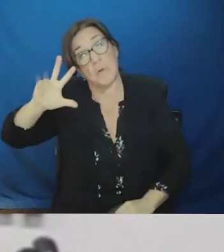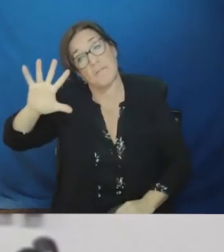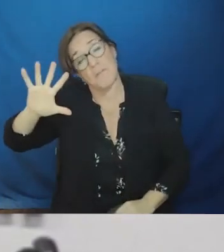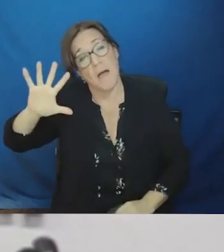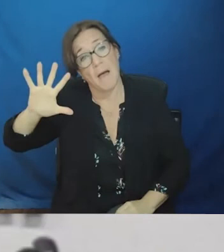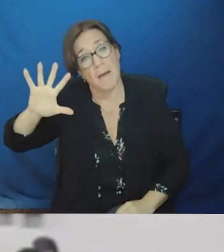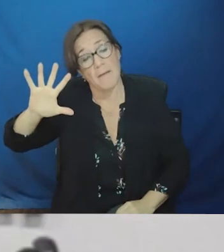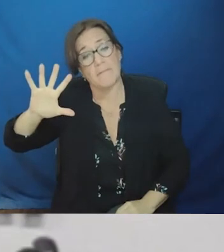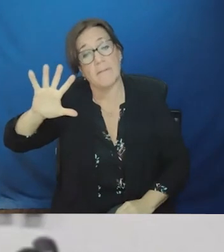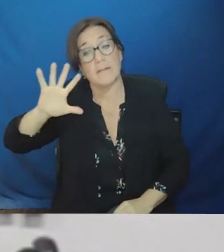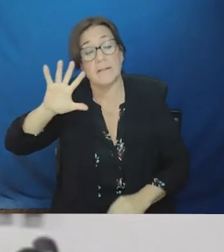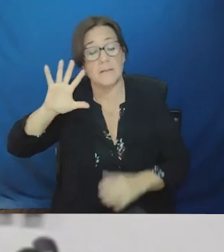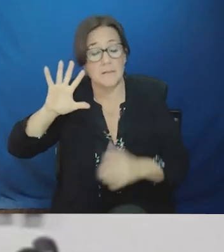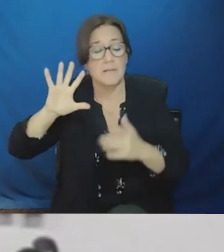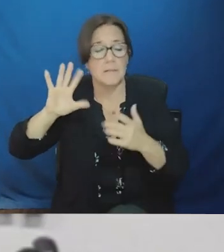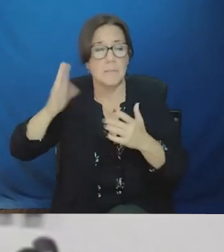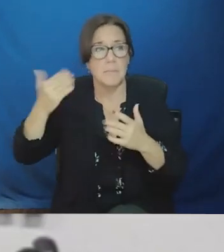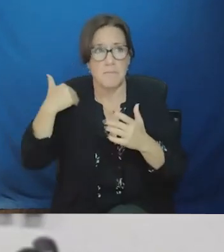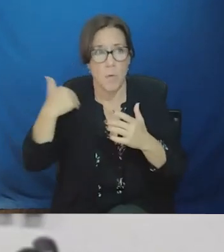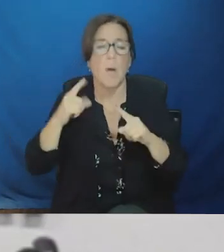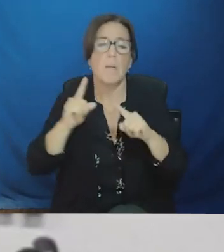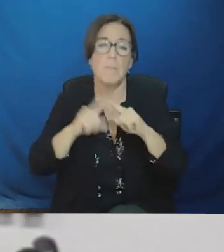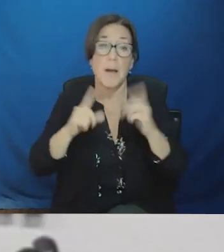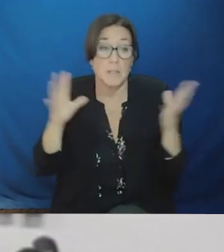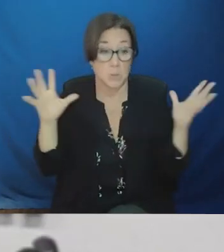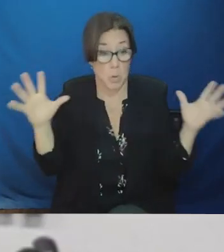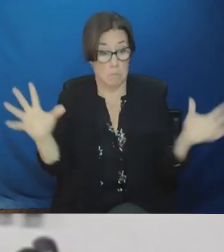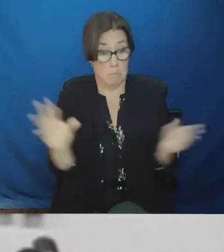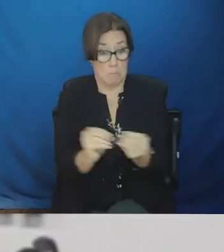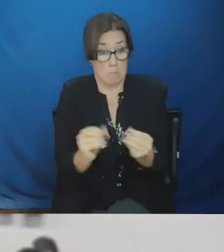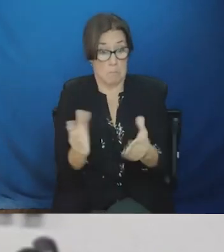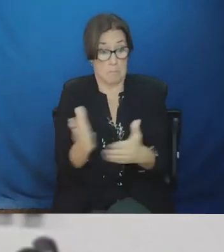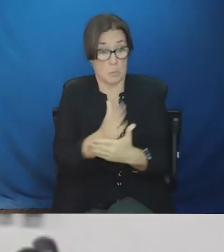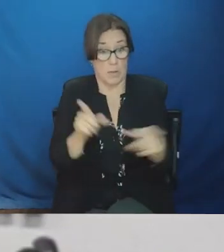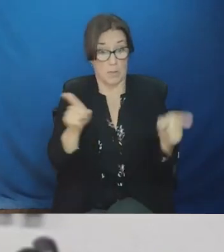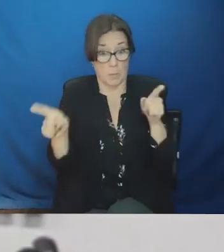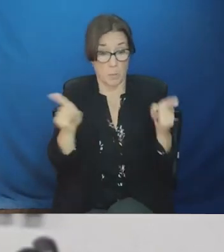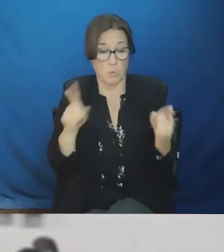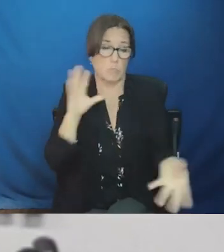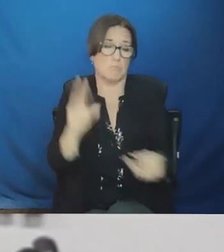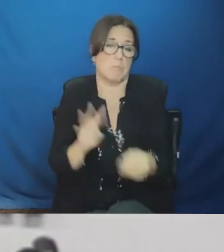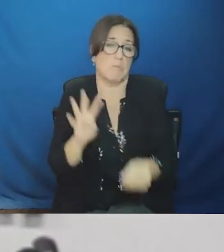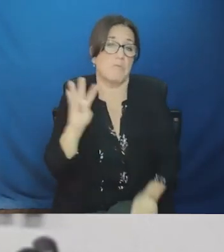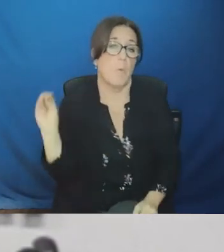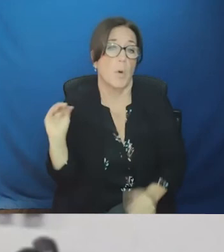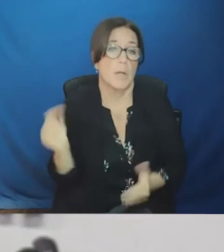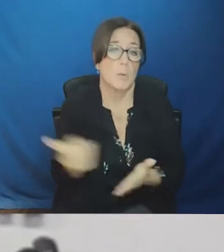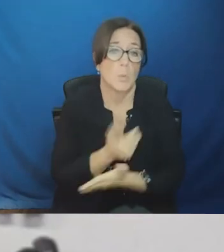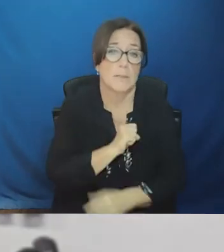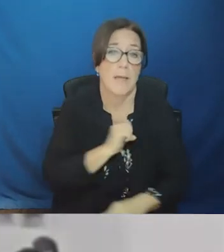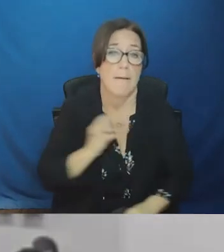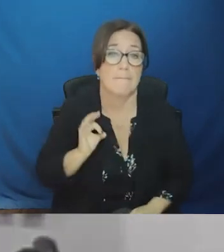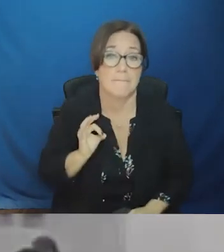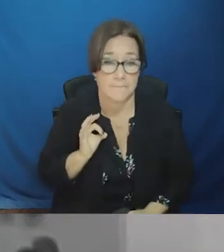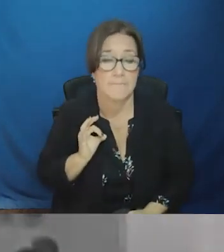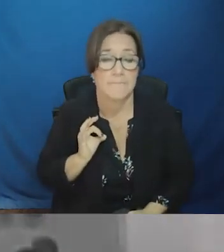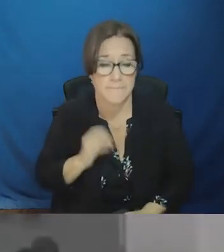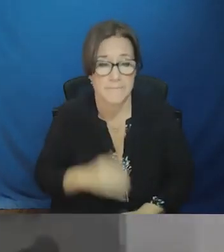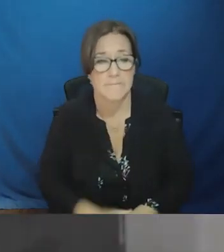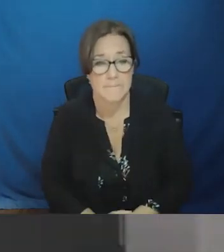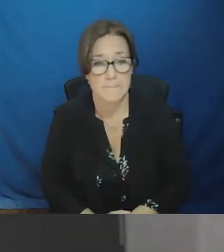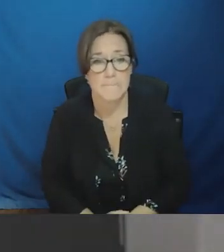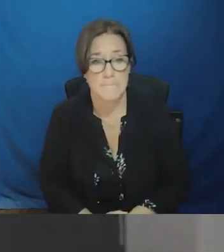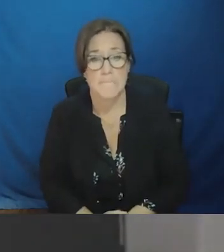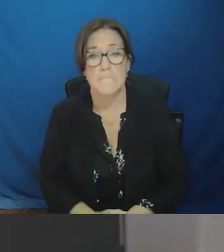actually 40 there between the two. So yeah, 20 and 20. Well, thank you. In speaking with several teachers,